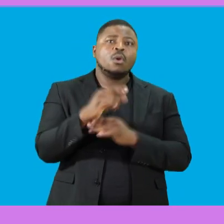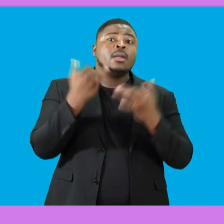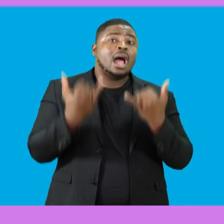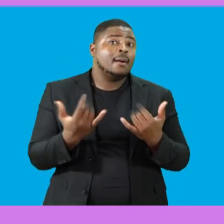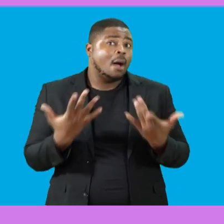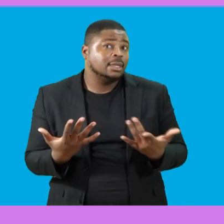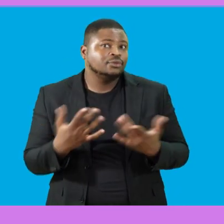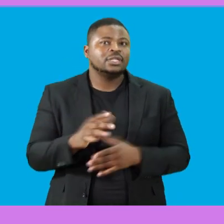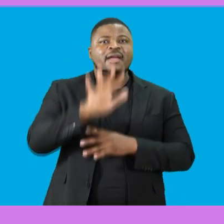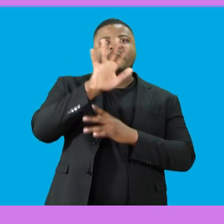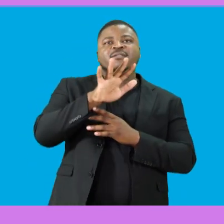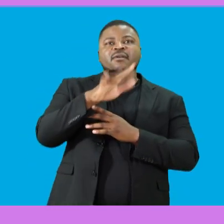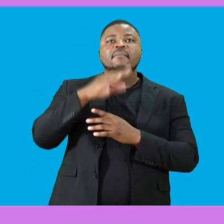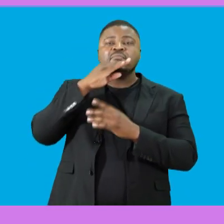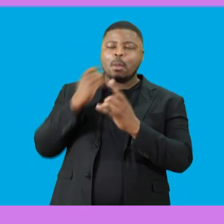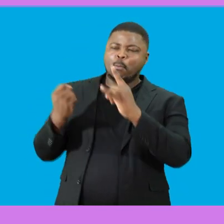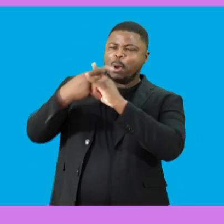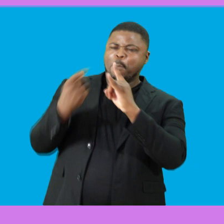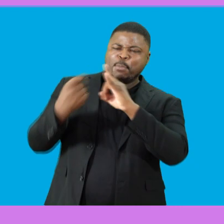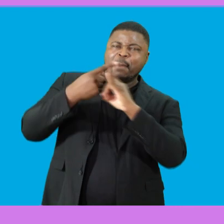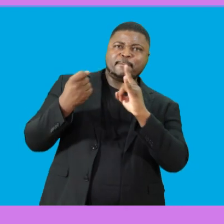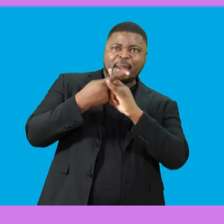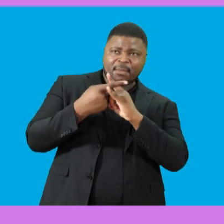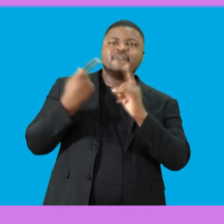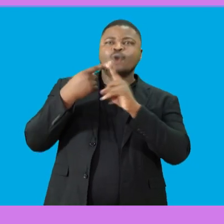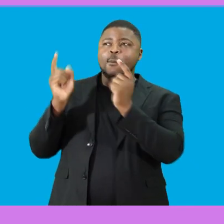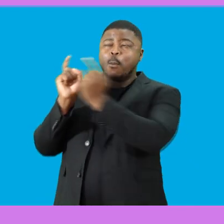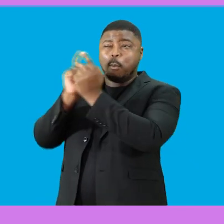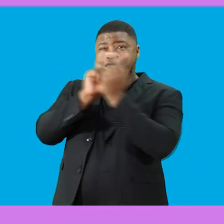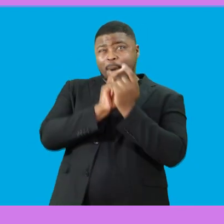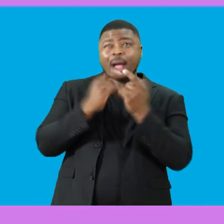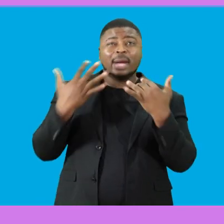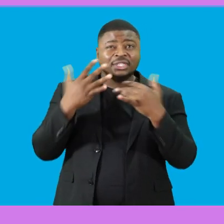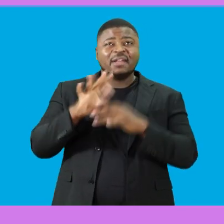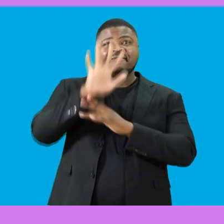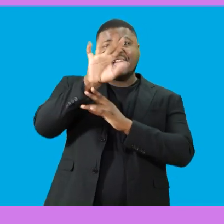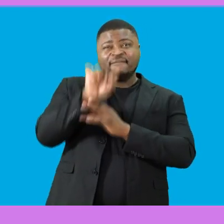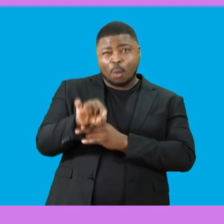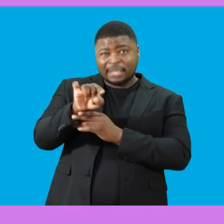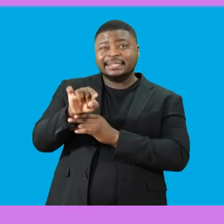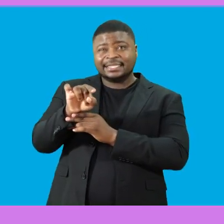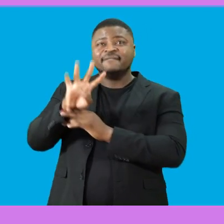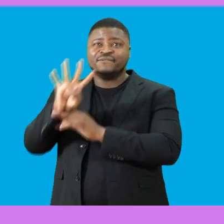is 5.4. So the average number of goals that have been scored in all the matches is 5.4.